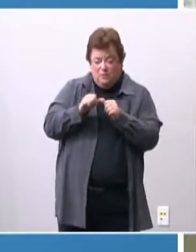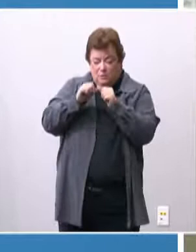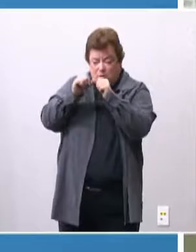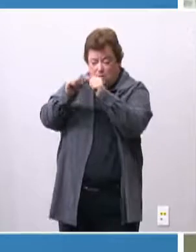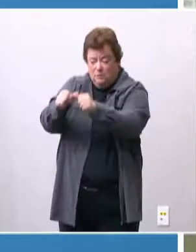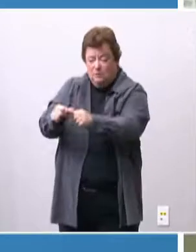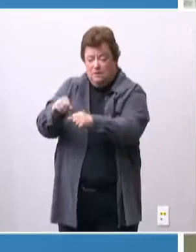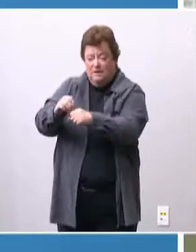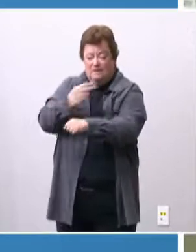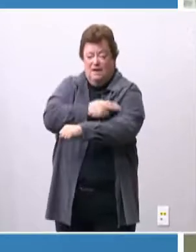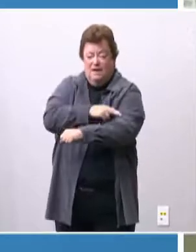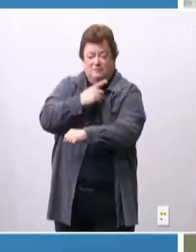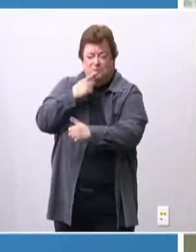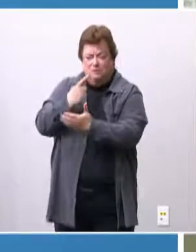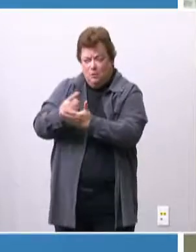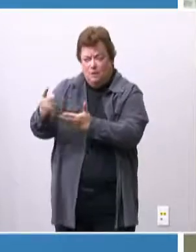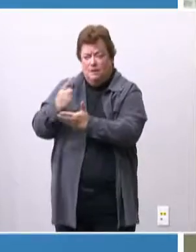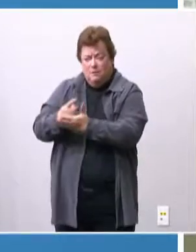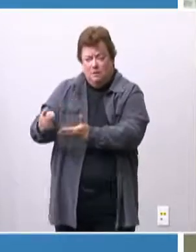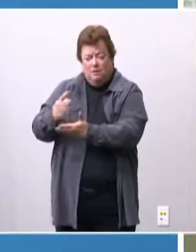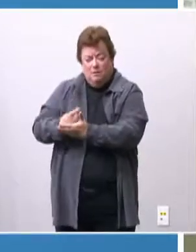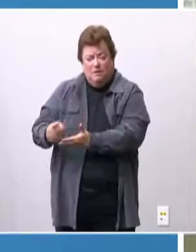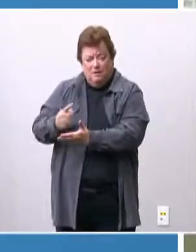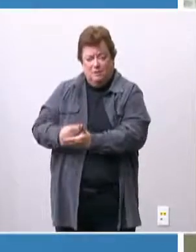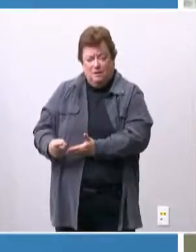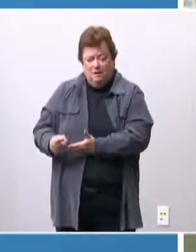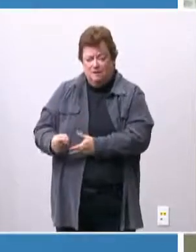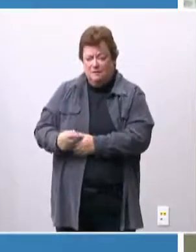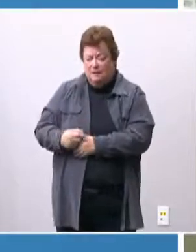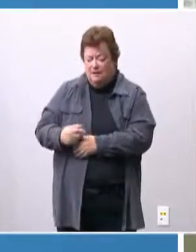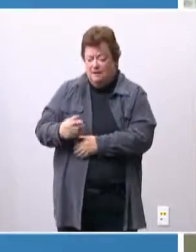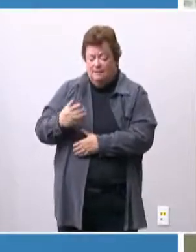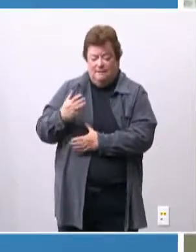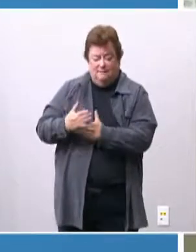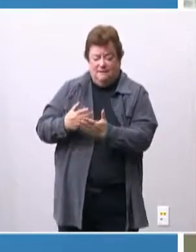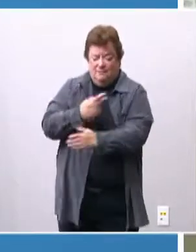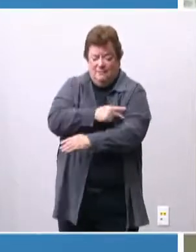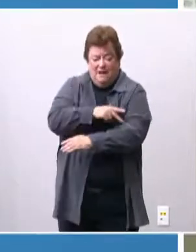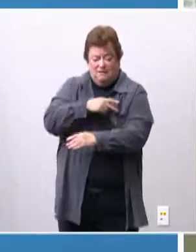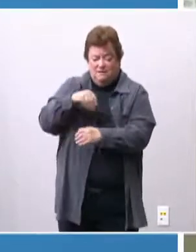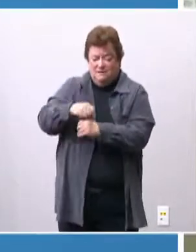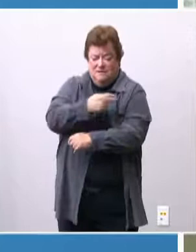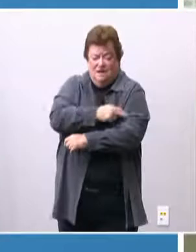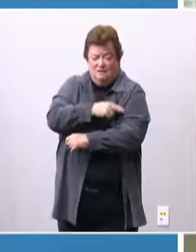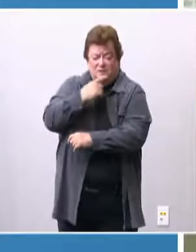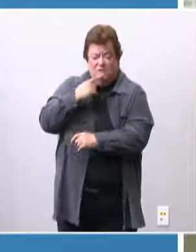for weeks. I've got patients, in the hospital over a month.